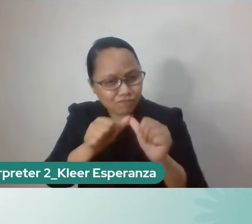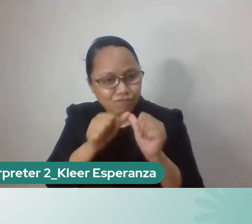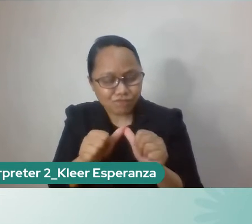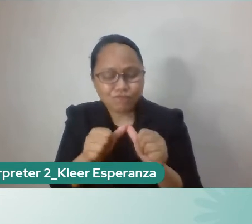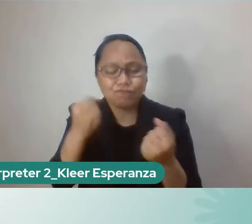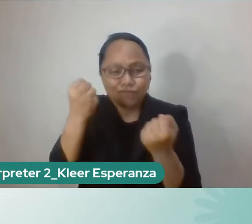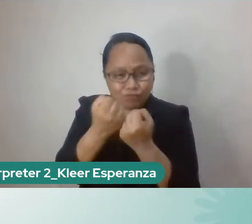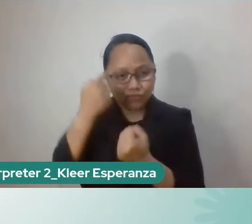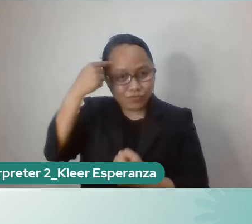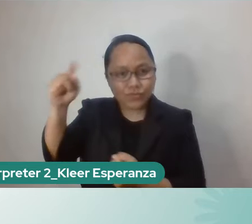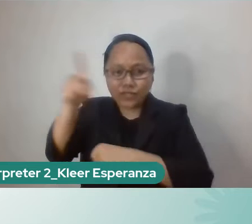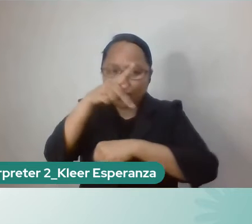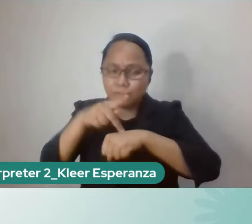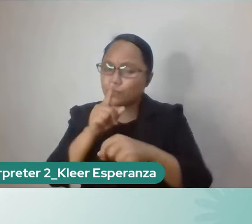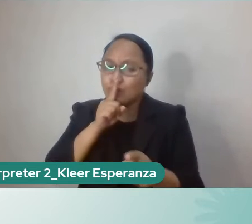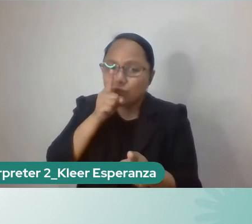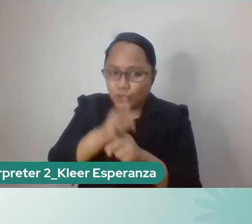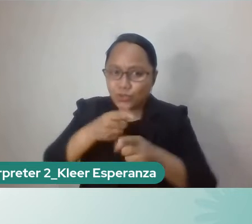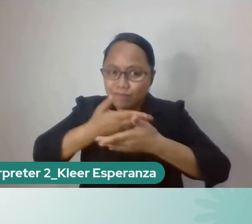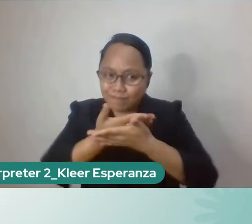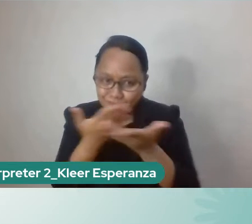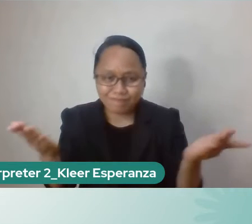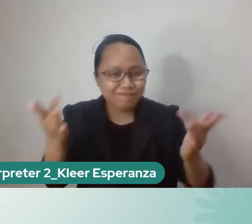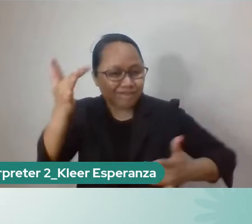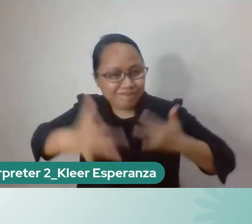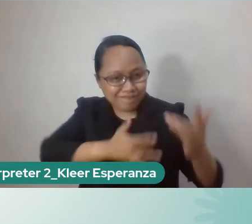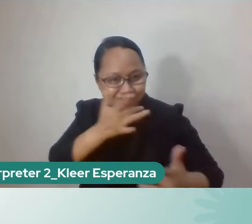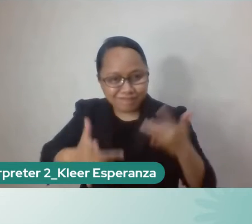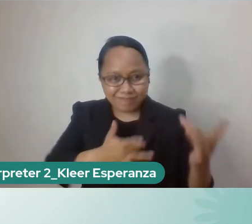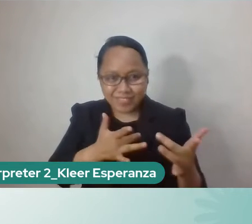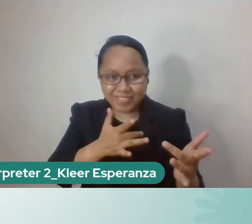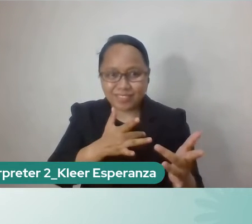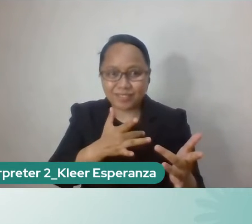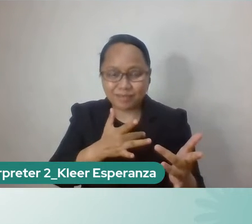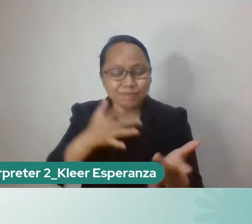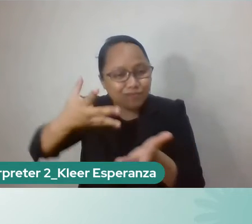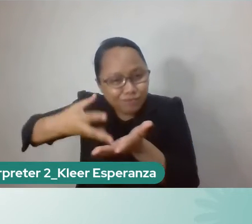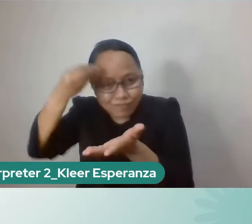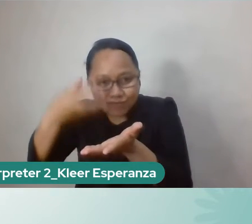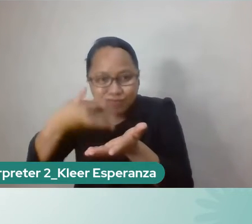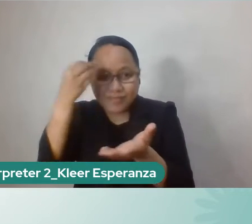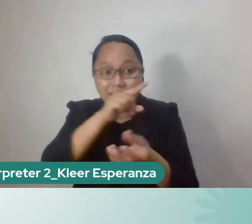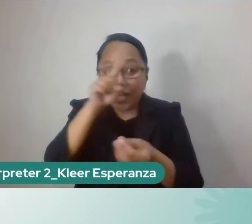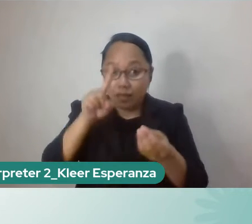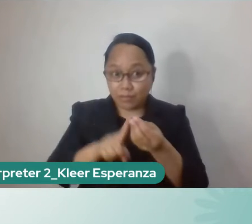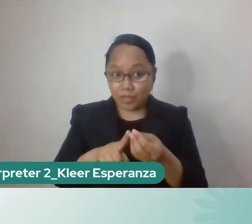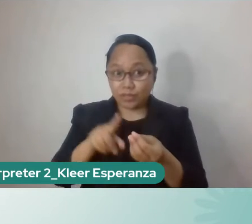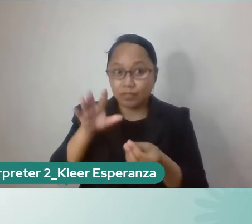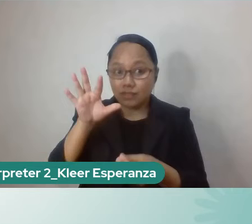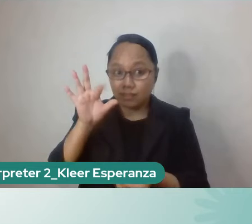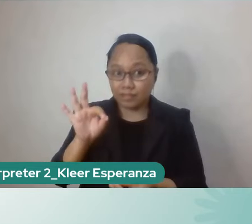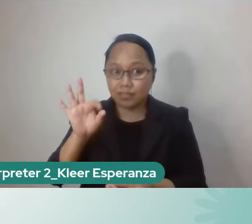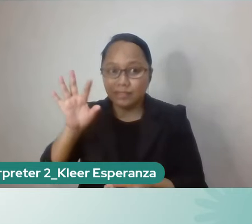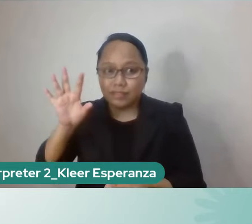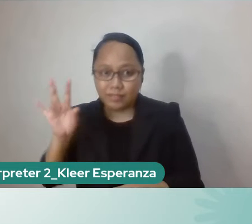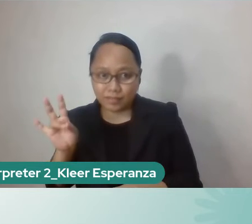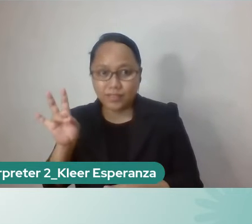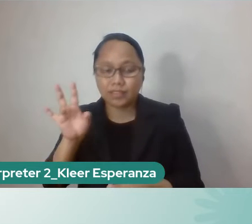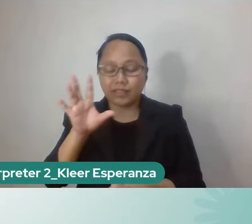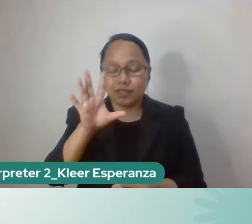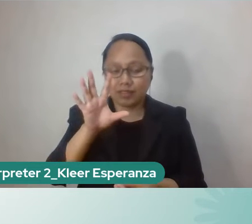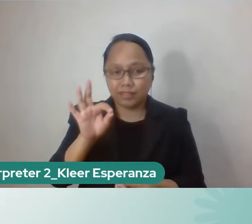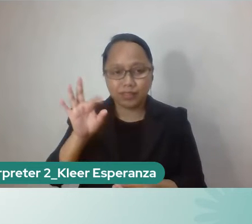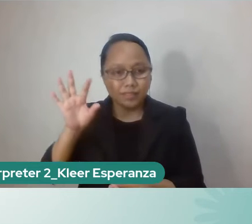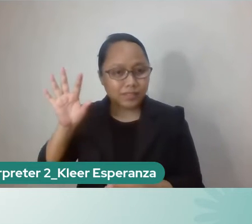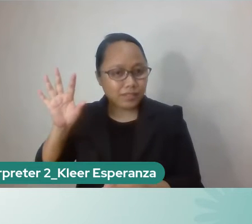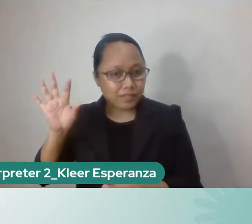I am sure that everyone is as excited as I am upon learning about the 90-70-90 targets. So